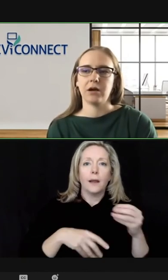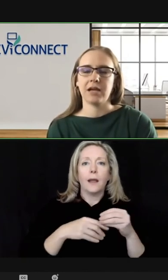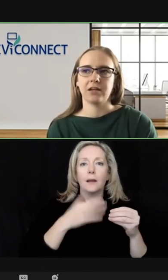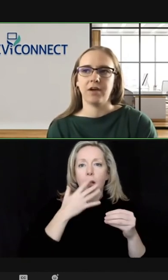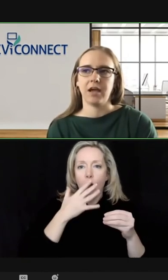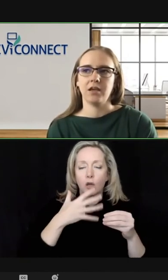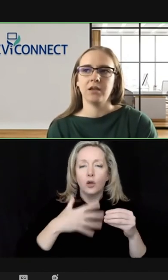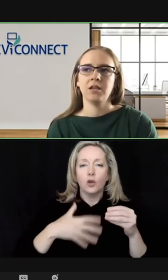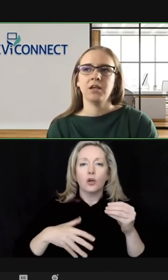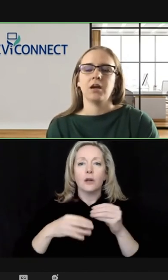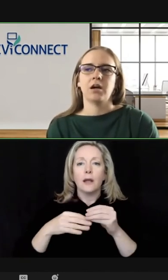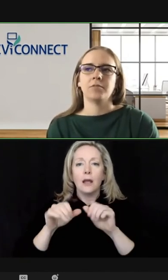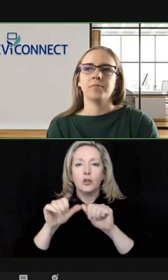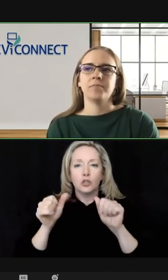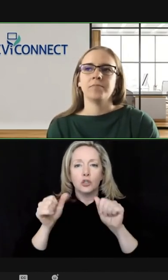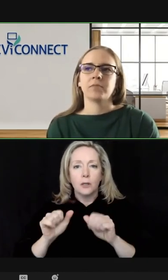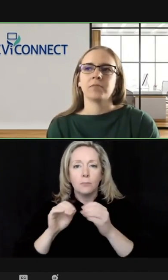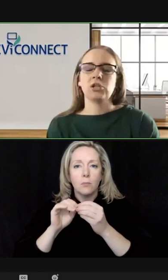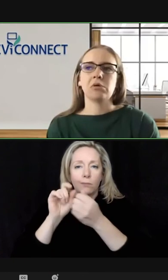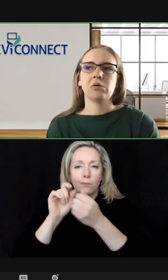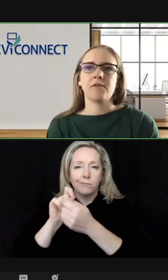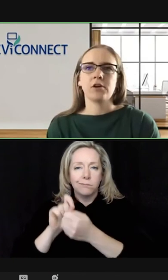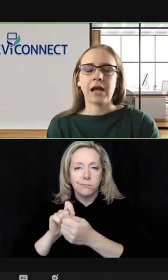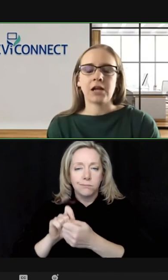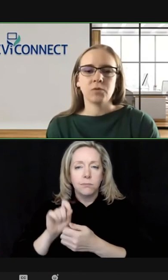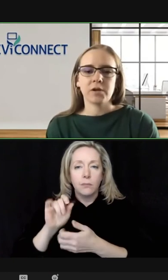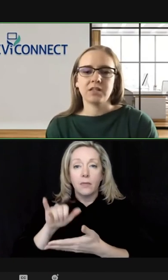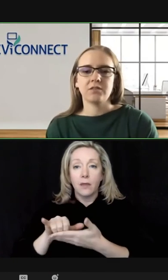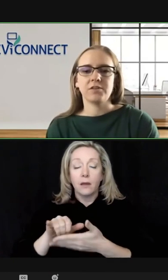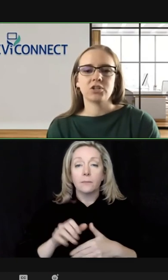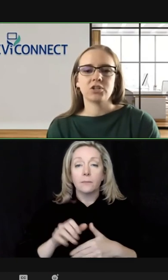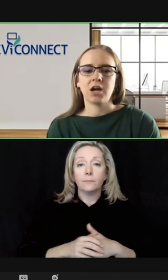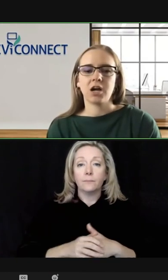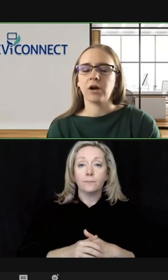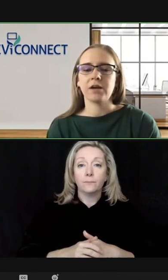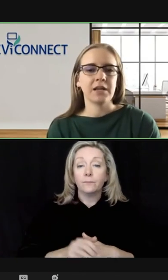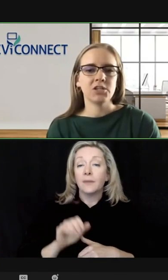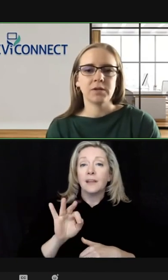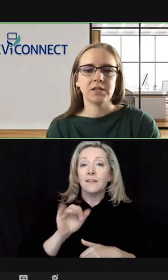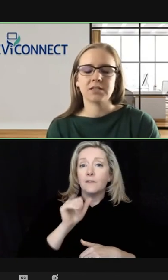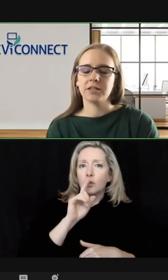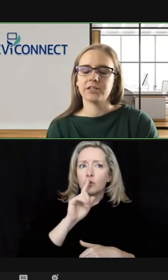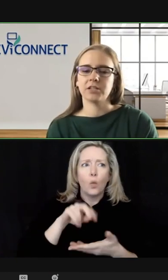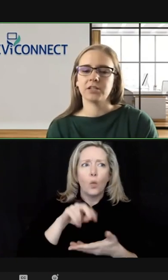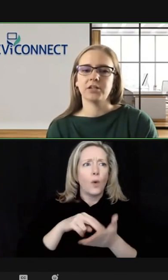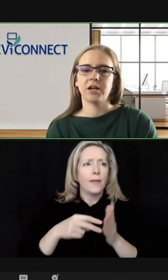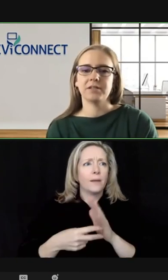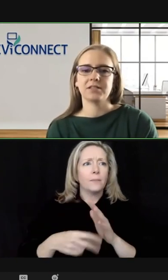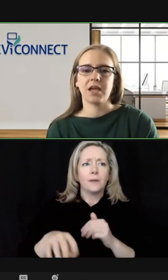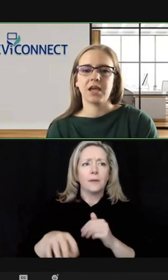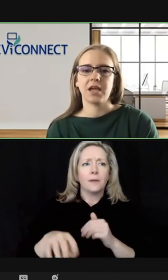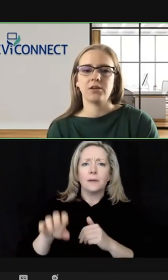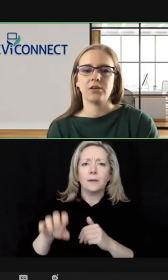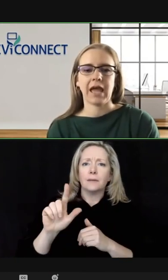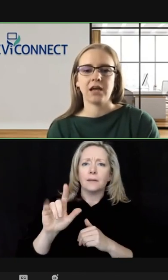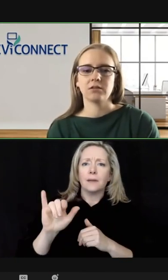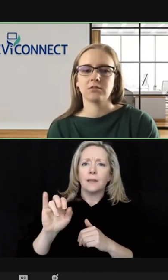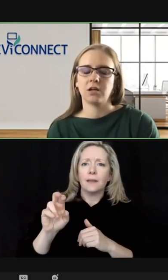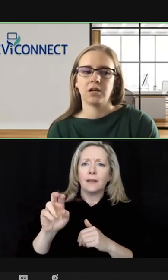help us identify it. And if you're not sure what your salient features are, a great way to do it is to look it up and